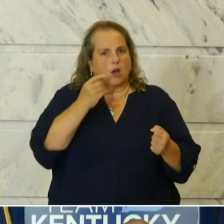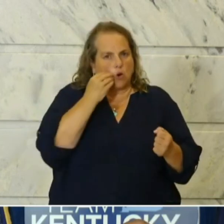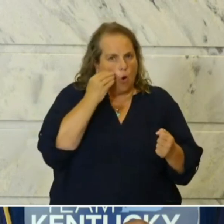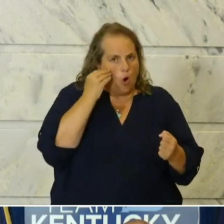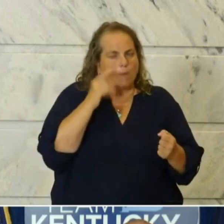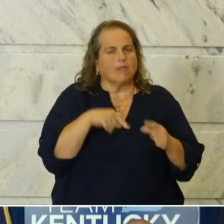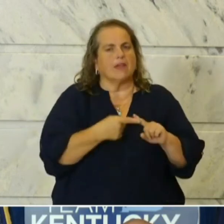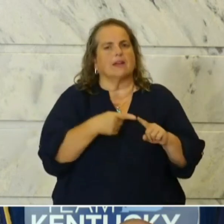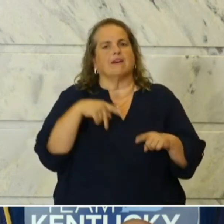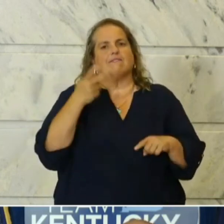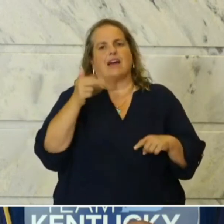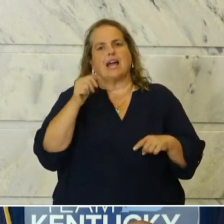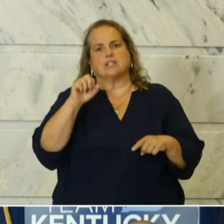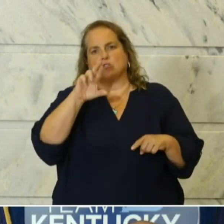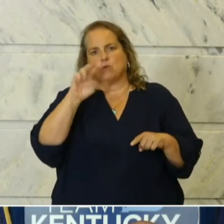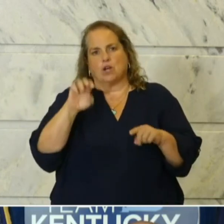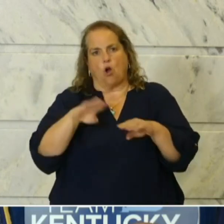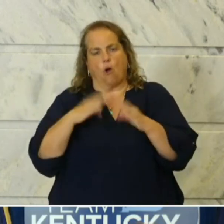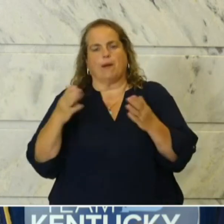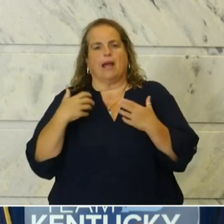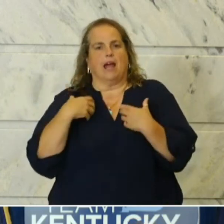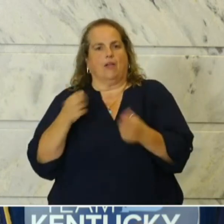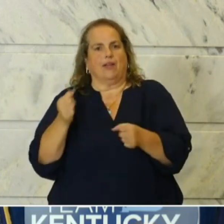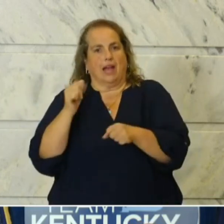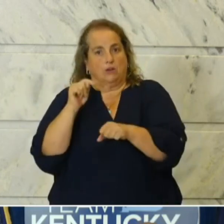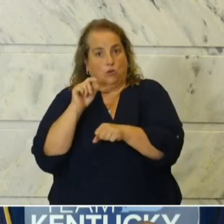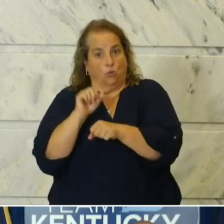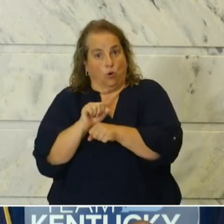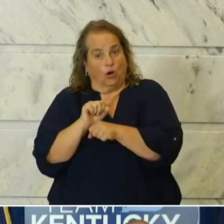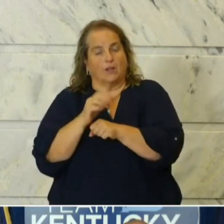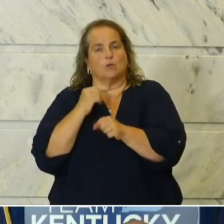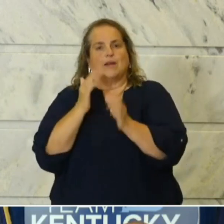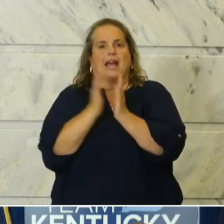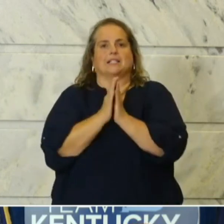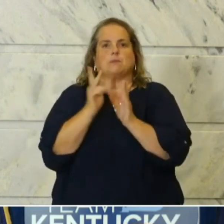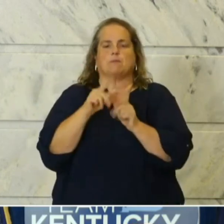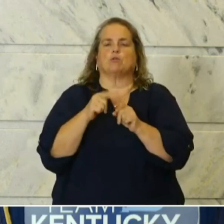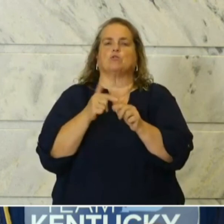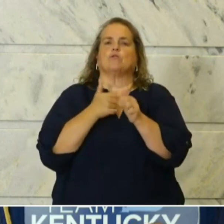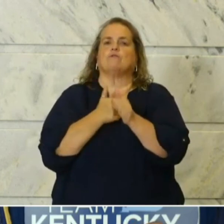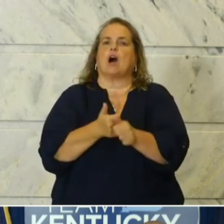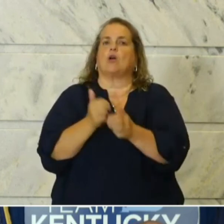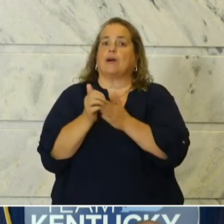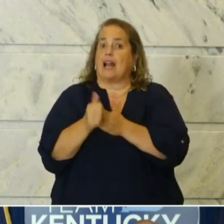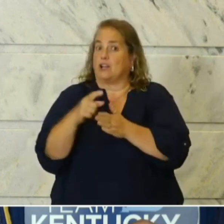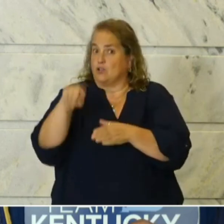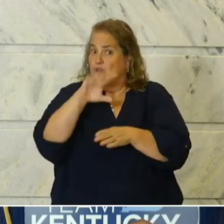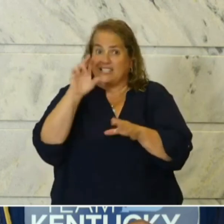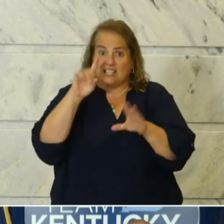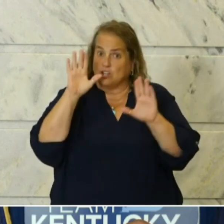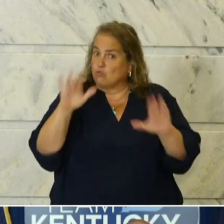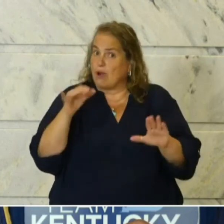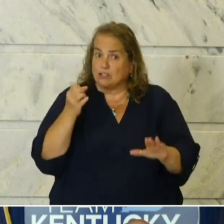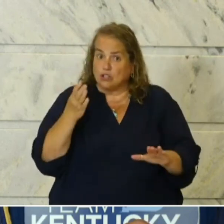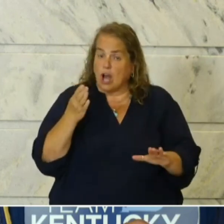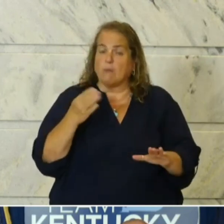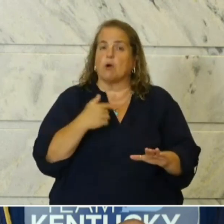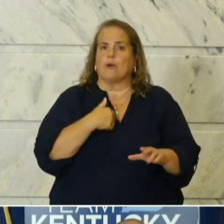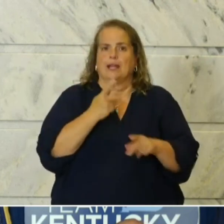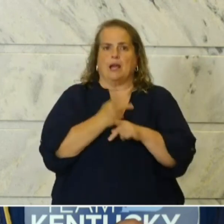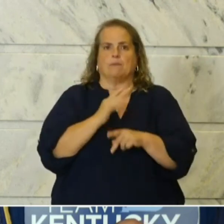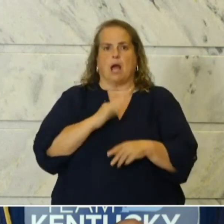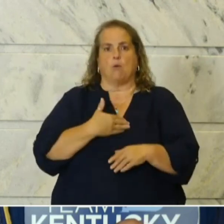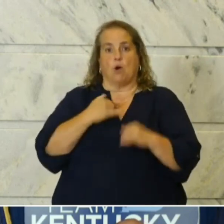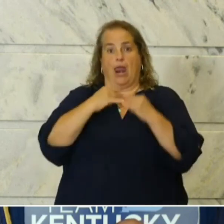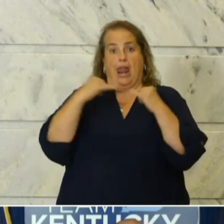phased reopening. We tried to do healthy at work. We asked people to follow guidelines, and we did a great job. We kept our line almost